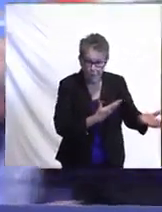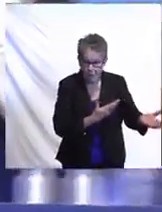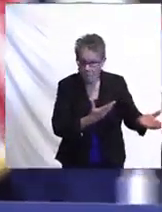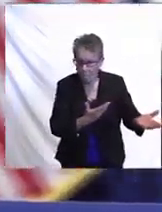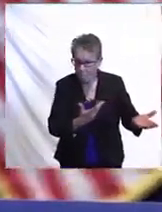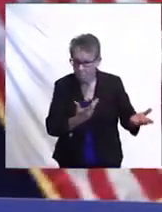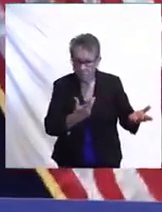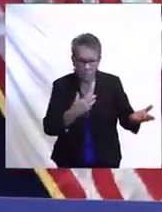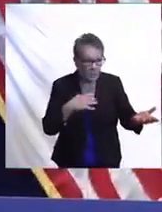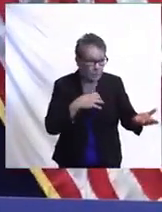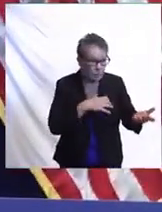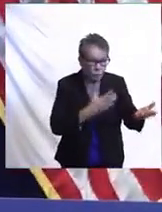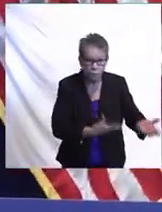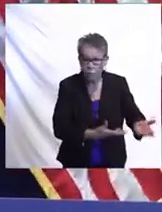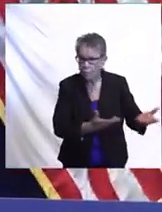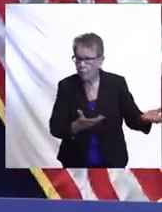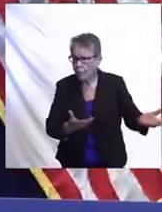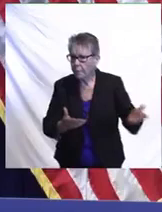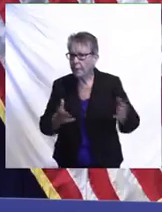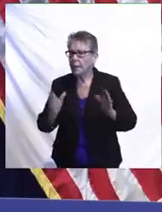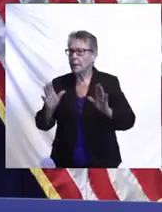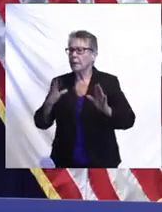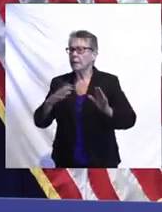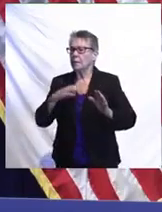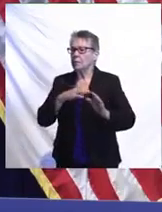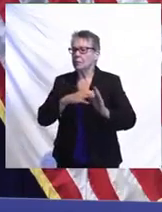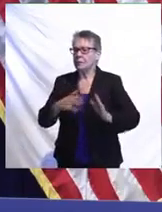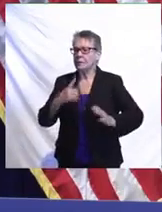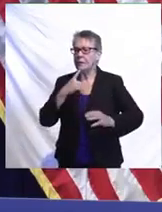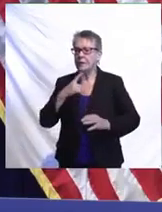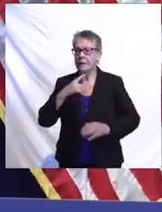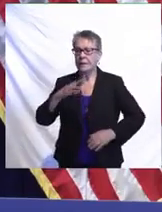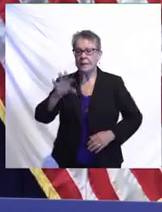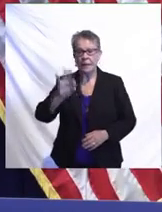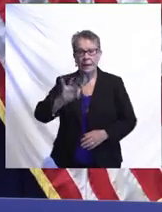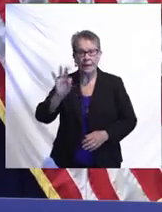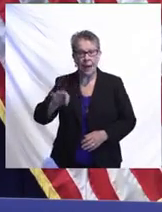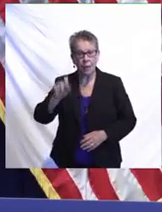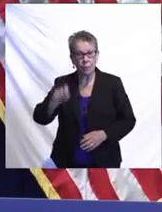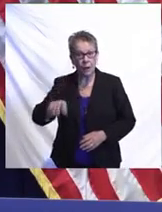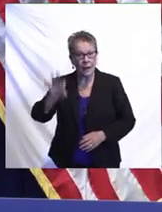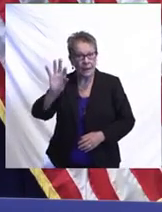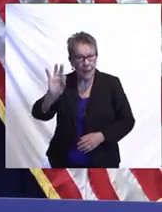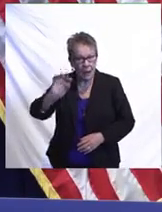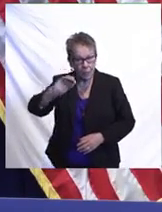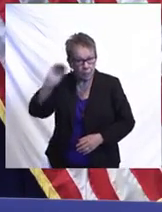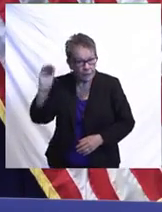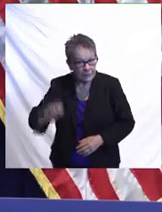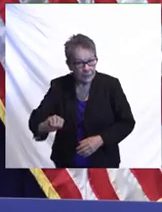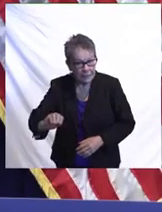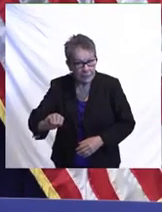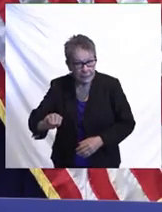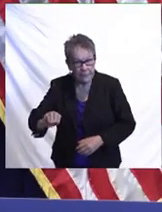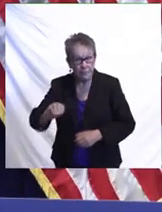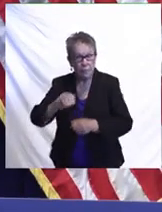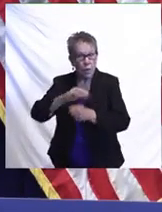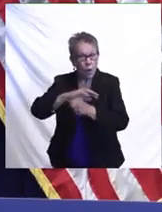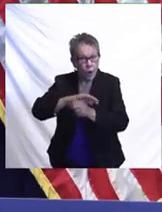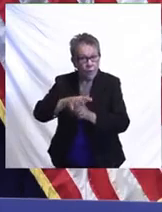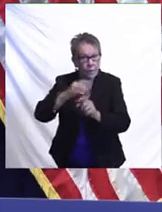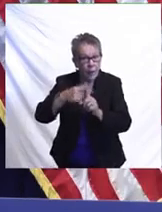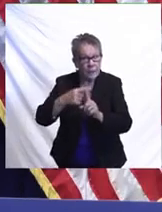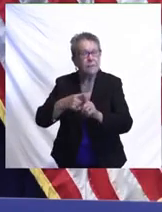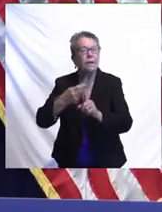say that Dr. Tan has shared that 99.9% of our cases right now are due to the Delta variant. So our increasing